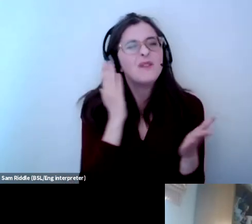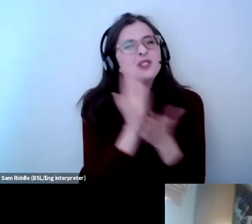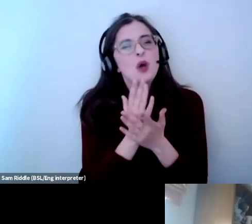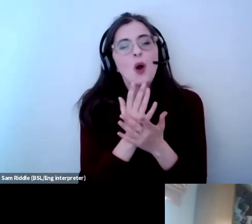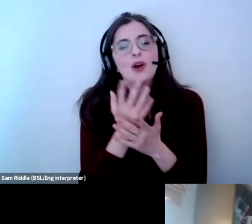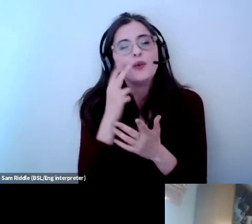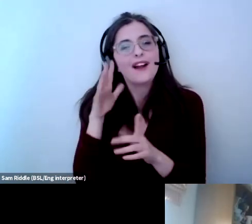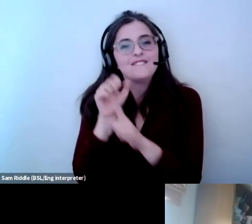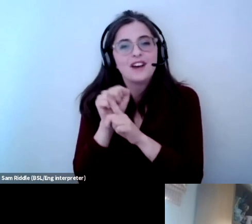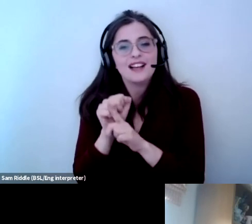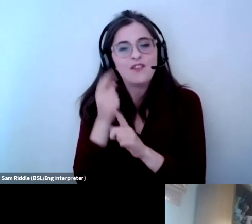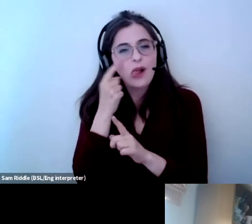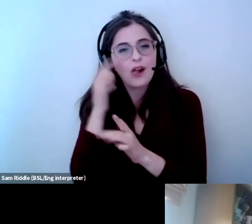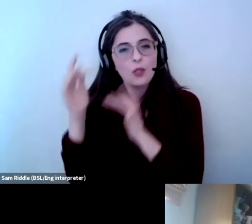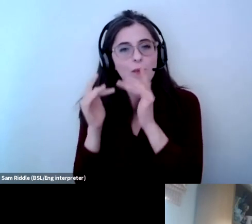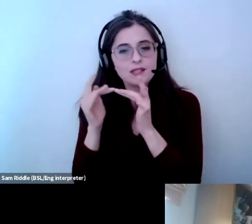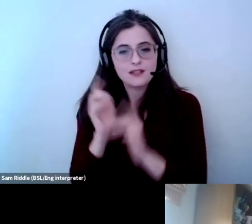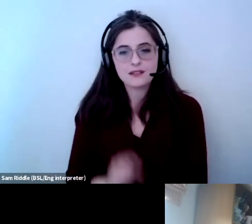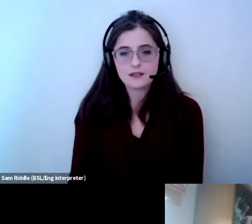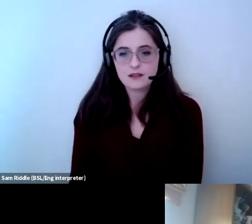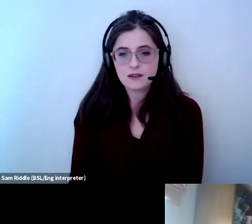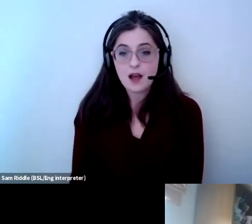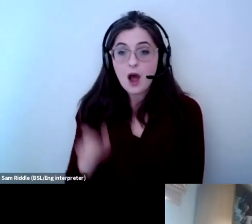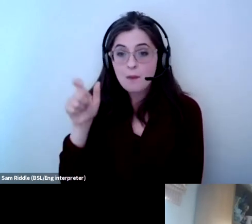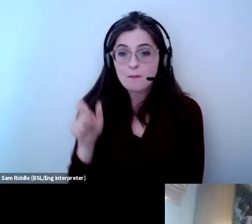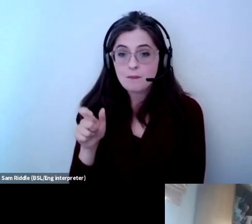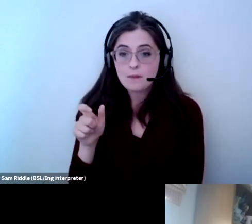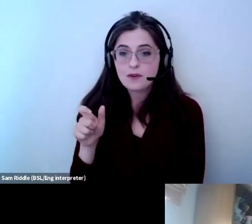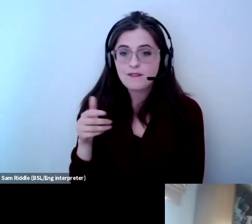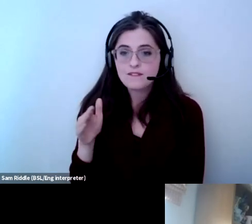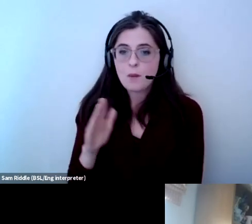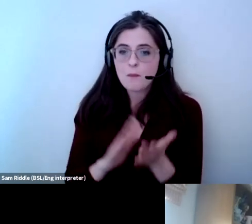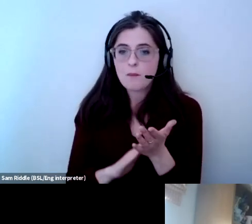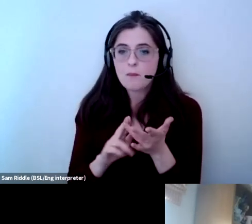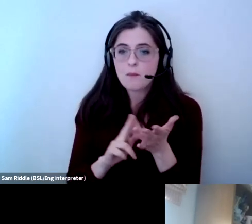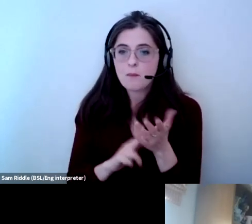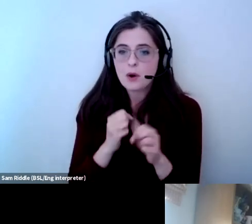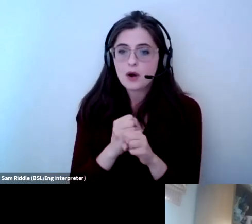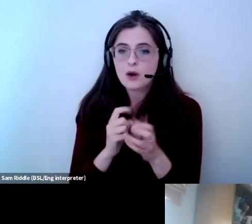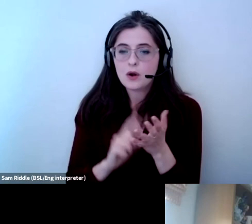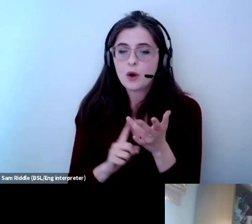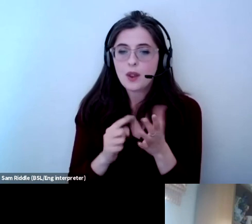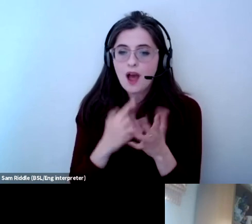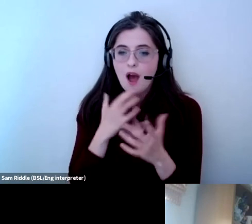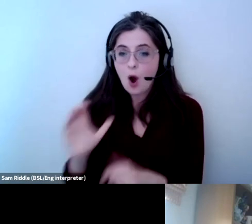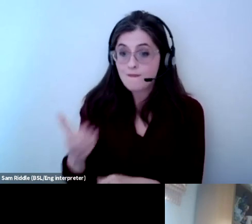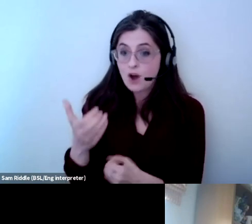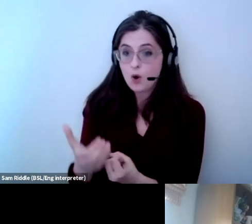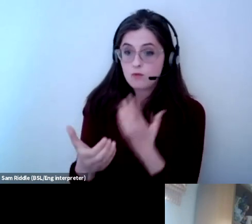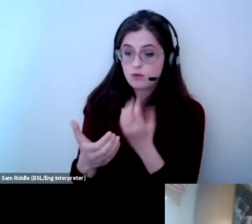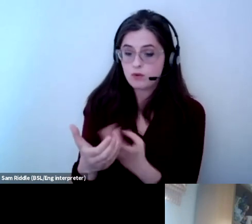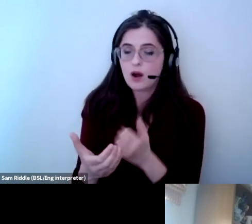enough. And I can see someone in Mongolia. I'm now getting chat pop-ups on my phone. This is great.